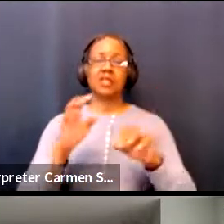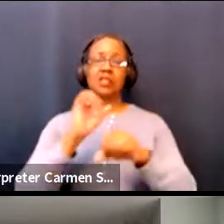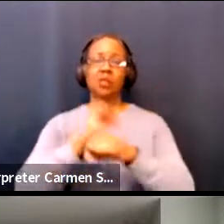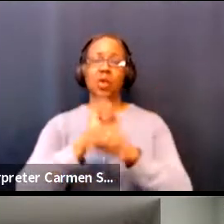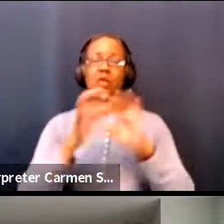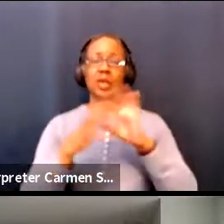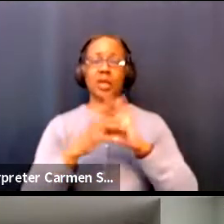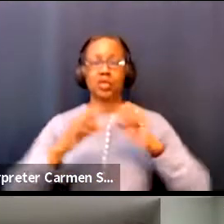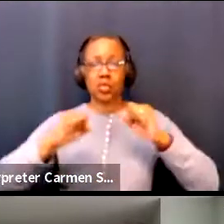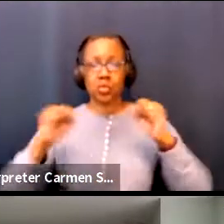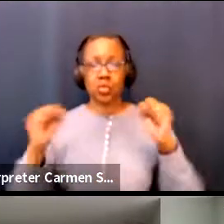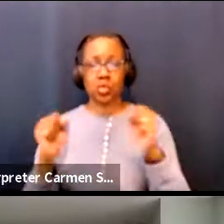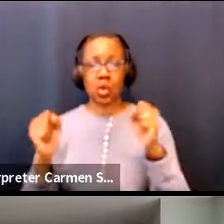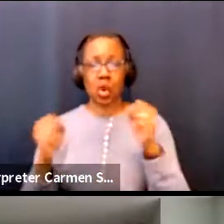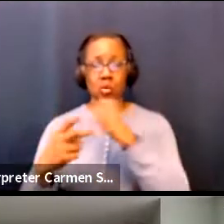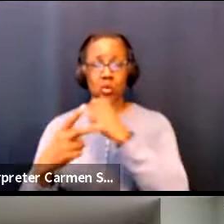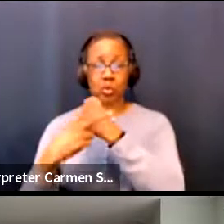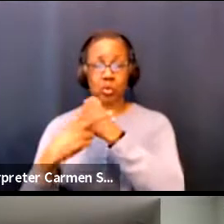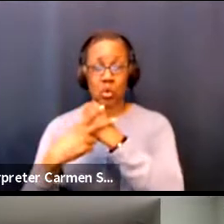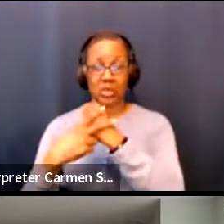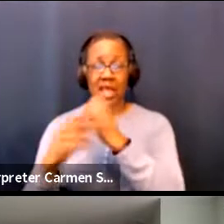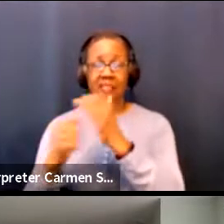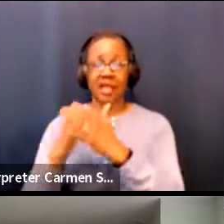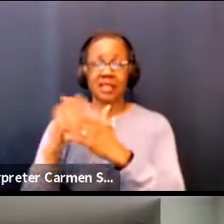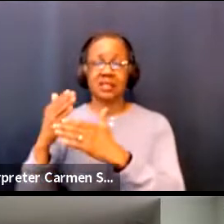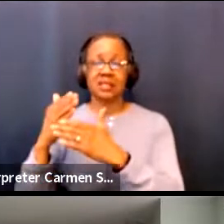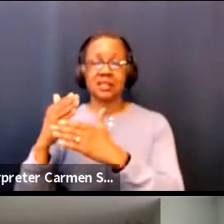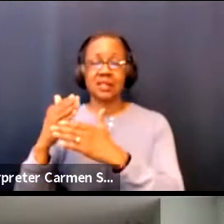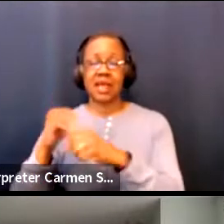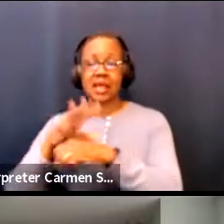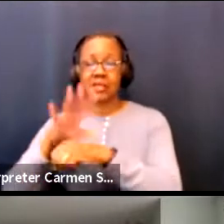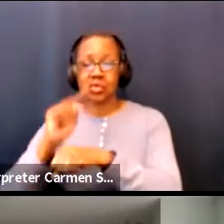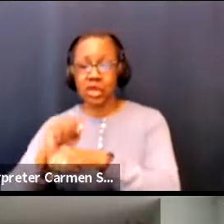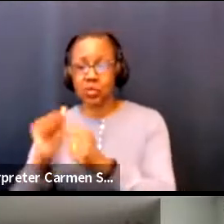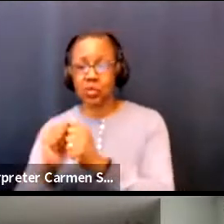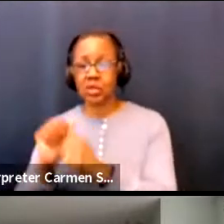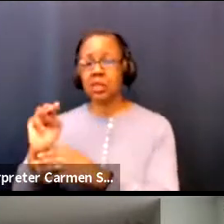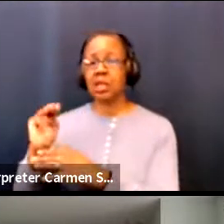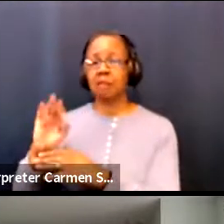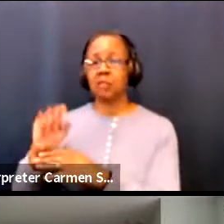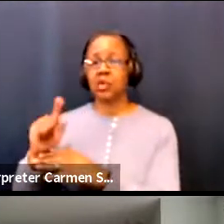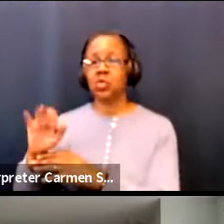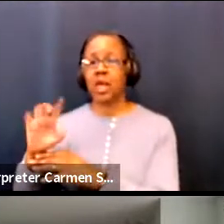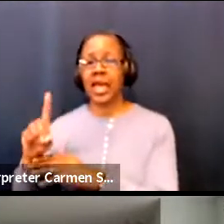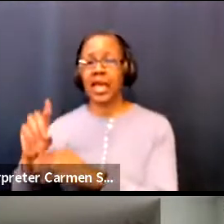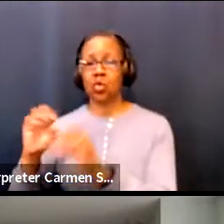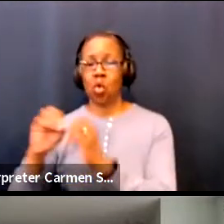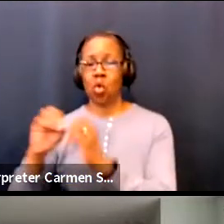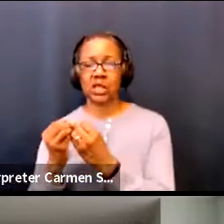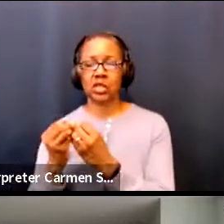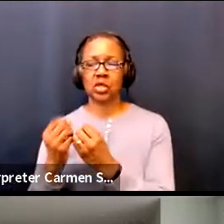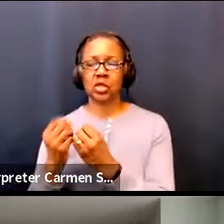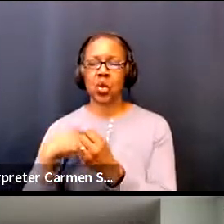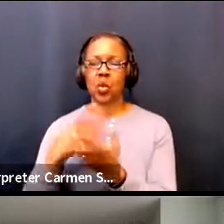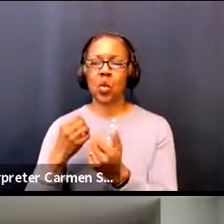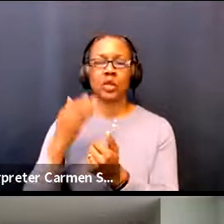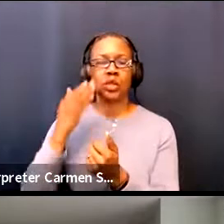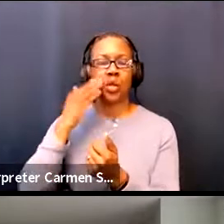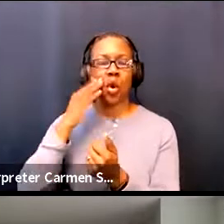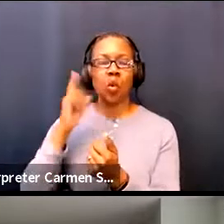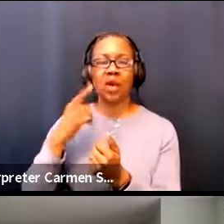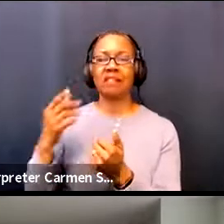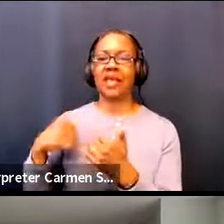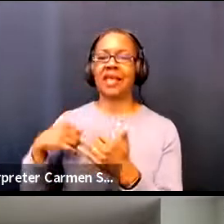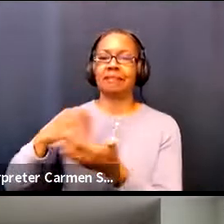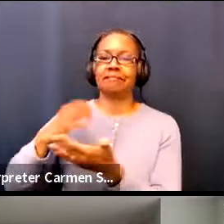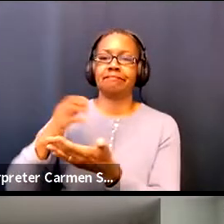in partnership, really in consultation, perhaps with mutual aid organizations who are looking to understand where they can access cold